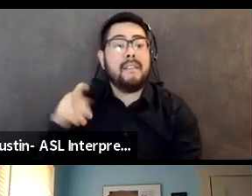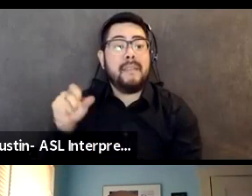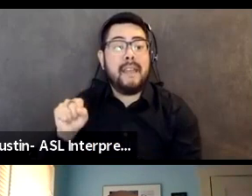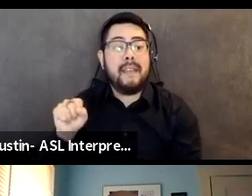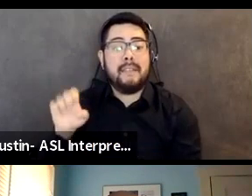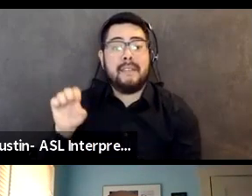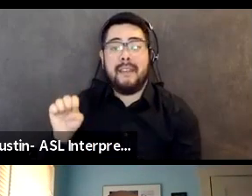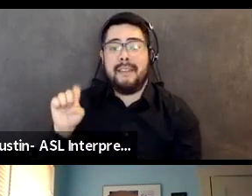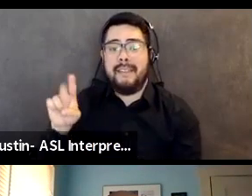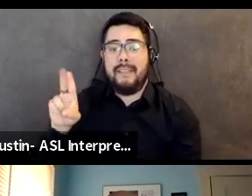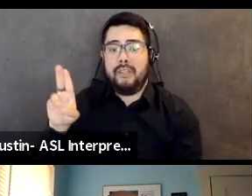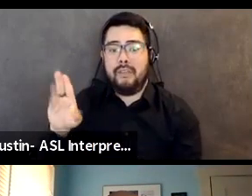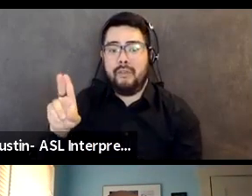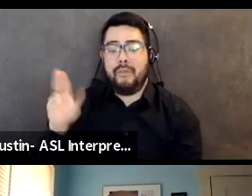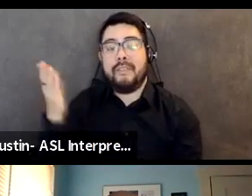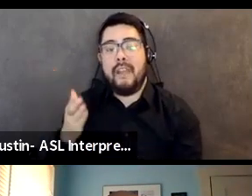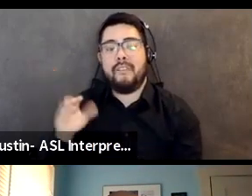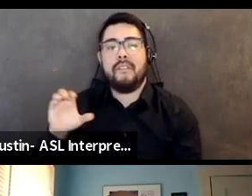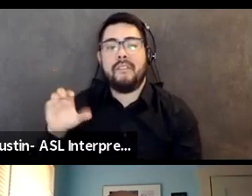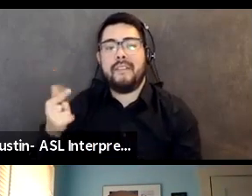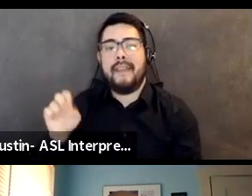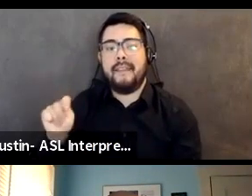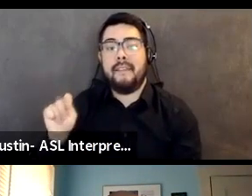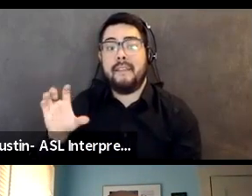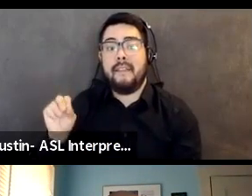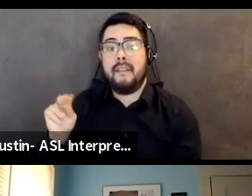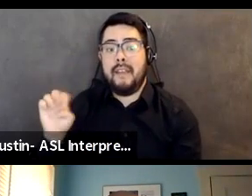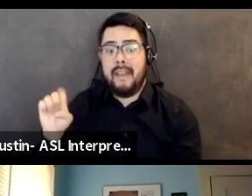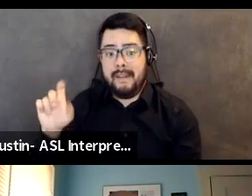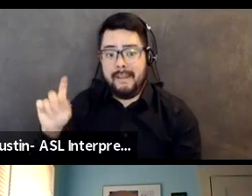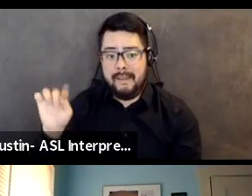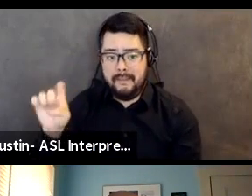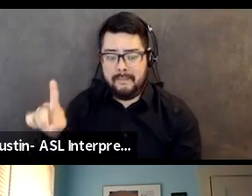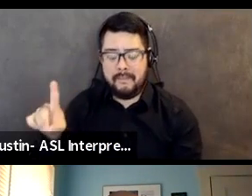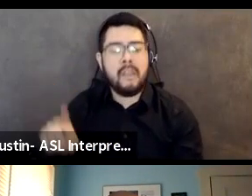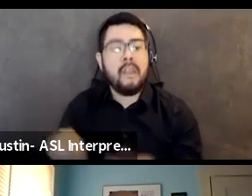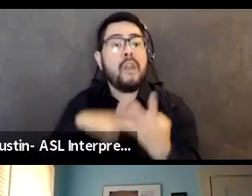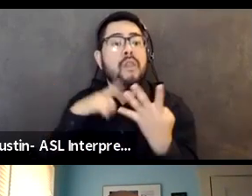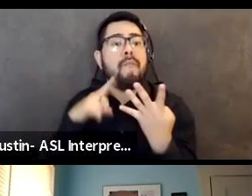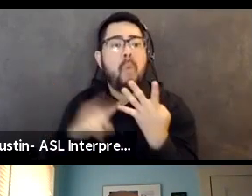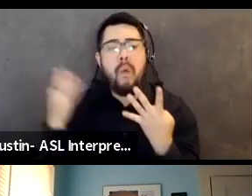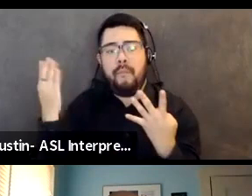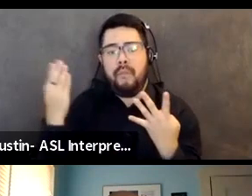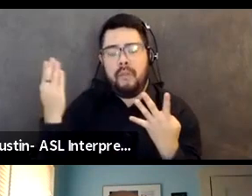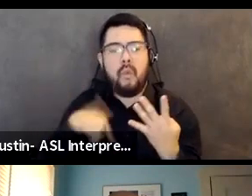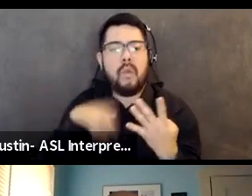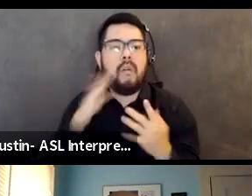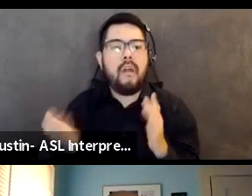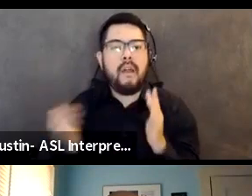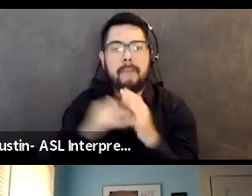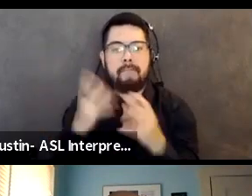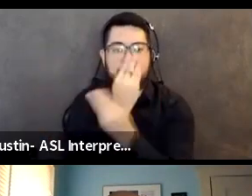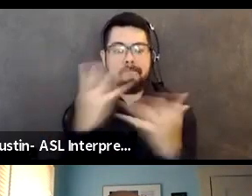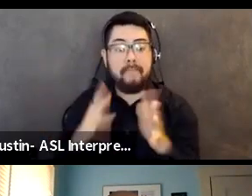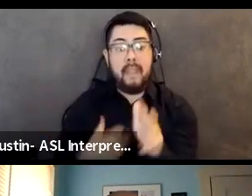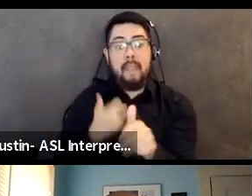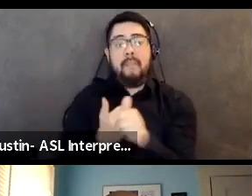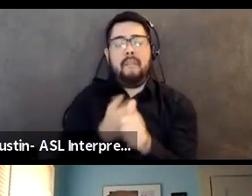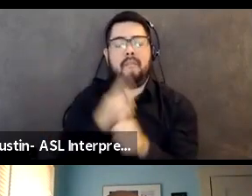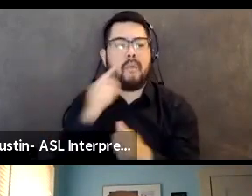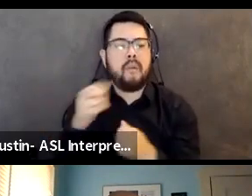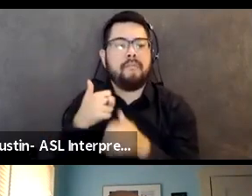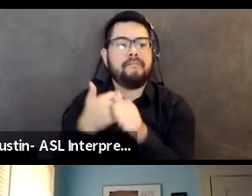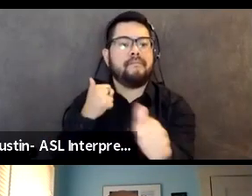connected the fourth presentation that you will hear today will provide another update on remote learning you will hear from a